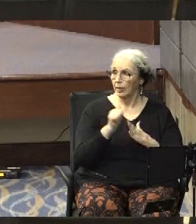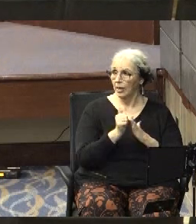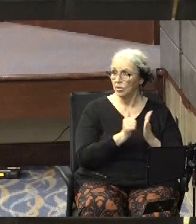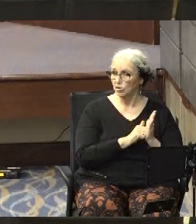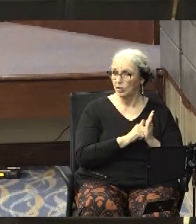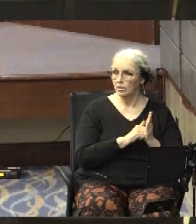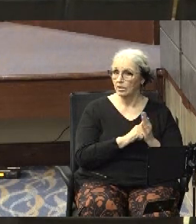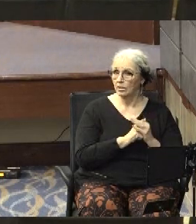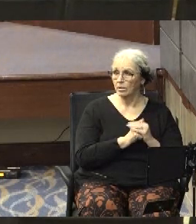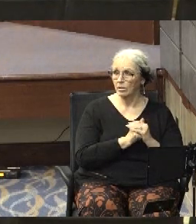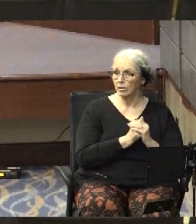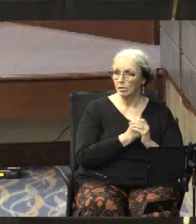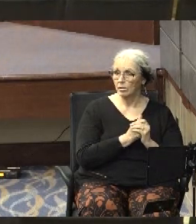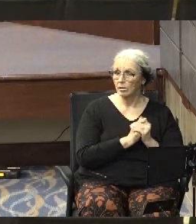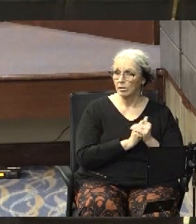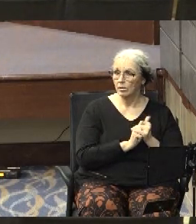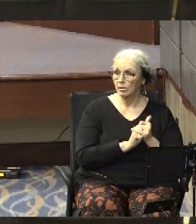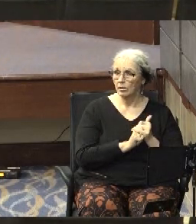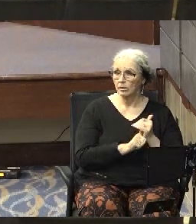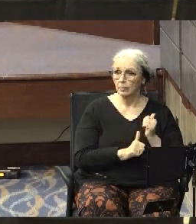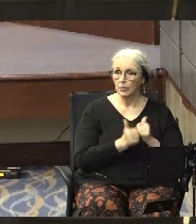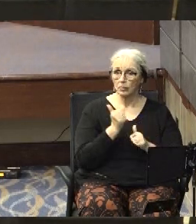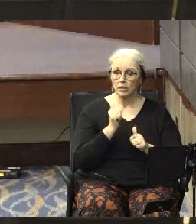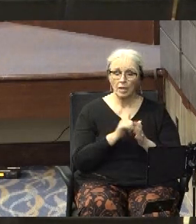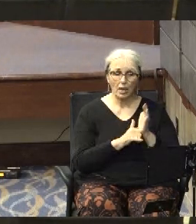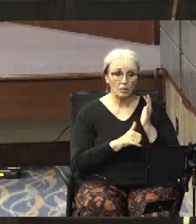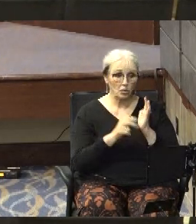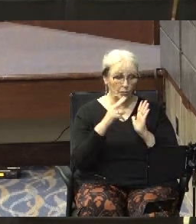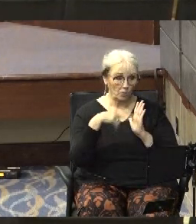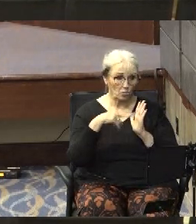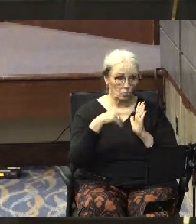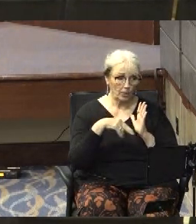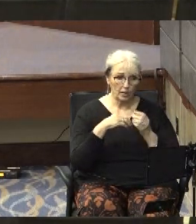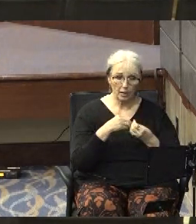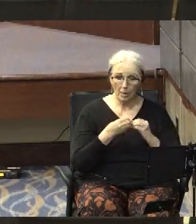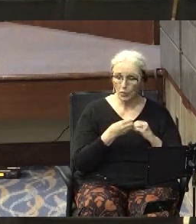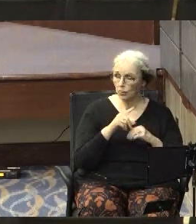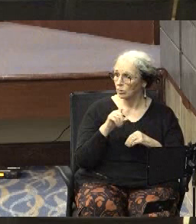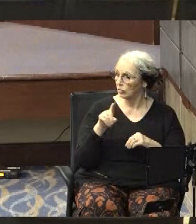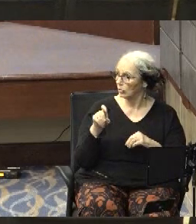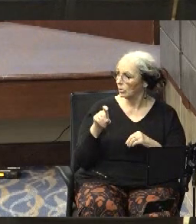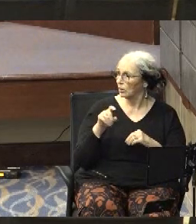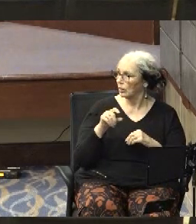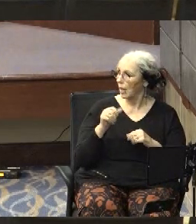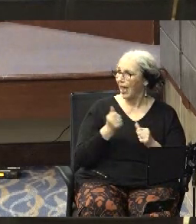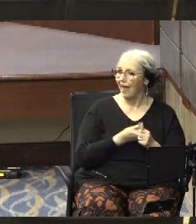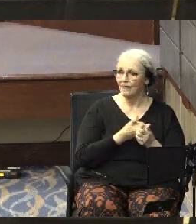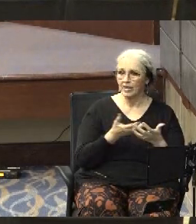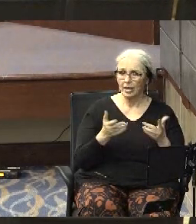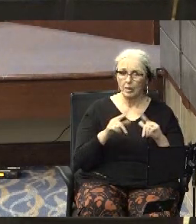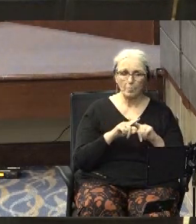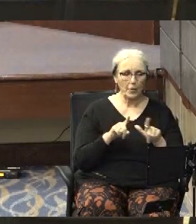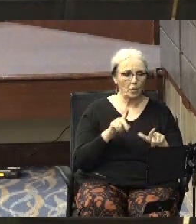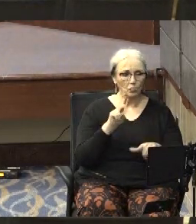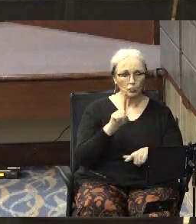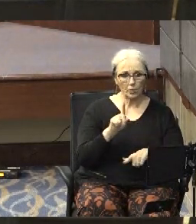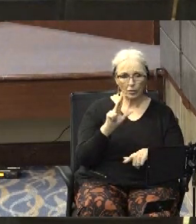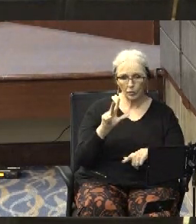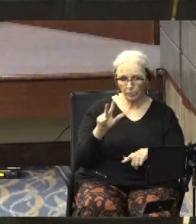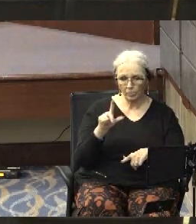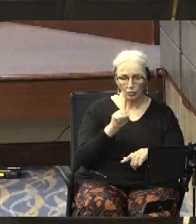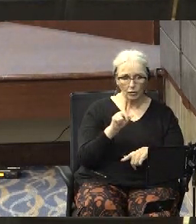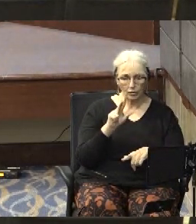think, still the bulk of the consent agenda. Read the numbers, Mayor. Everything except 133,